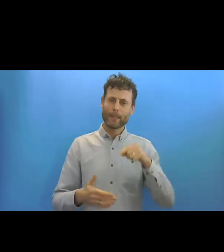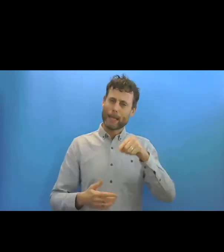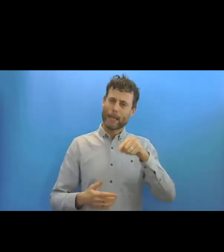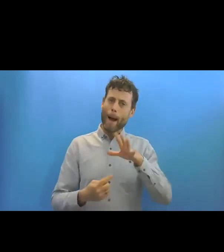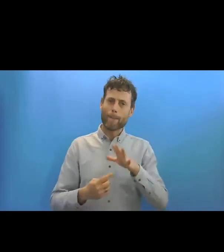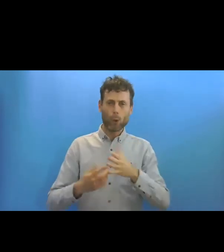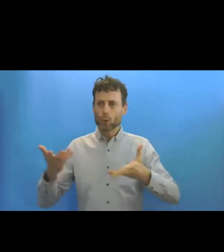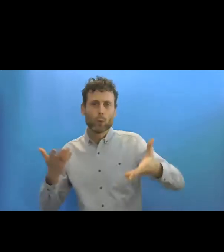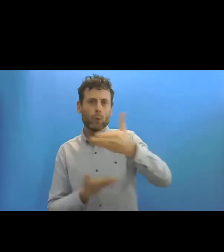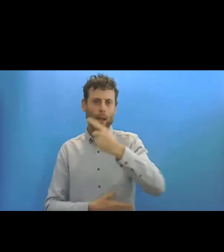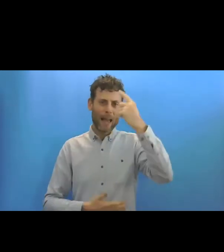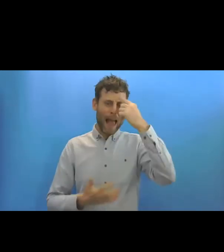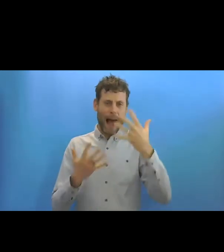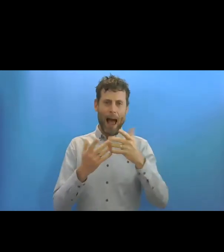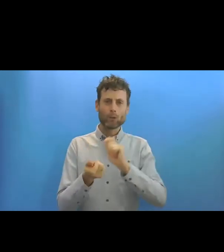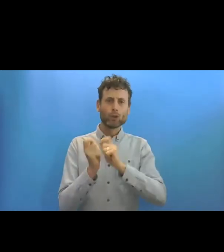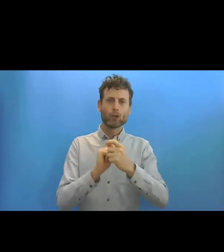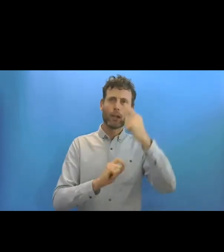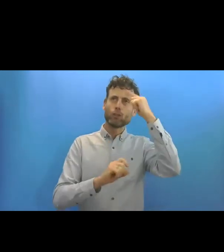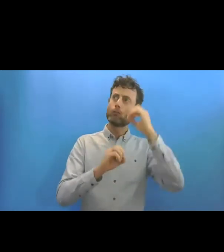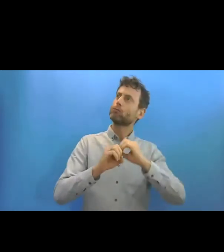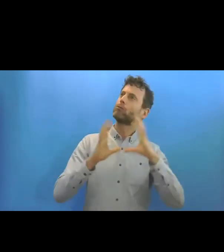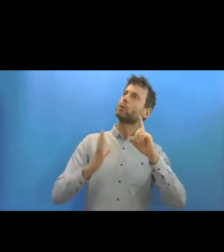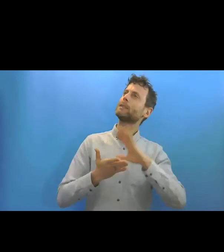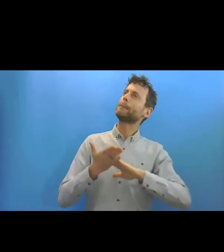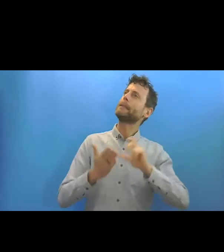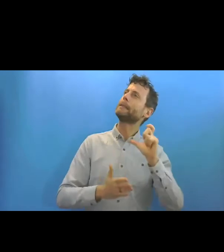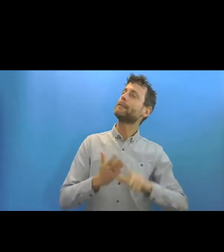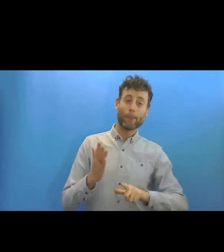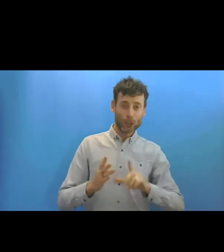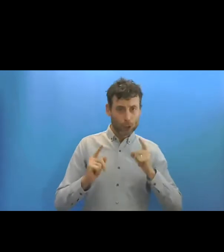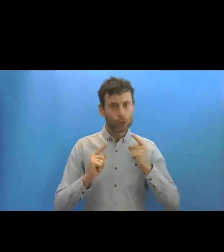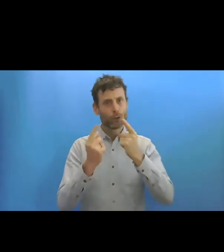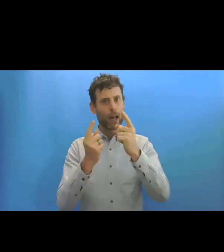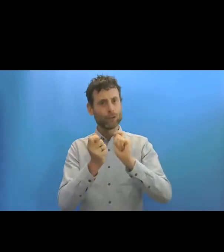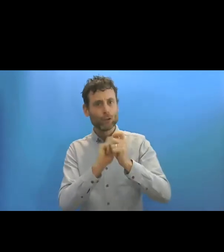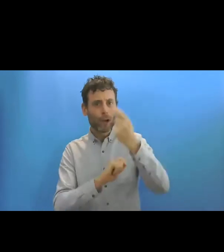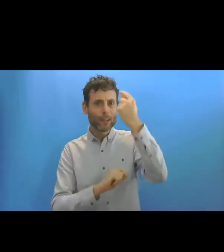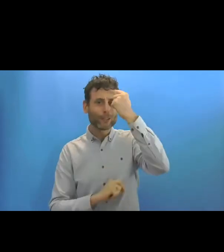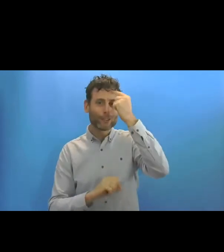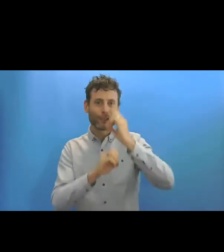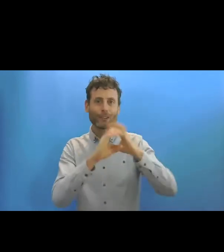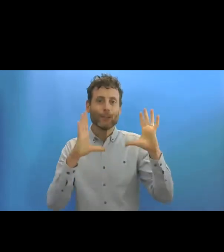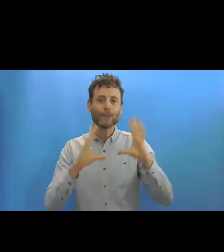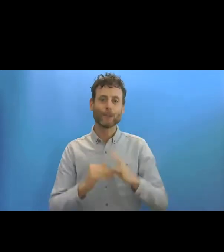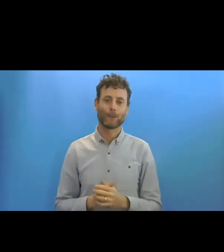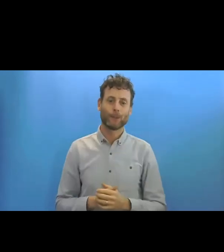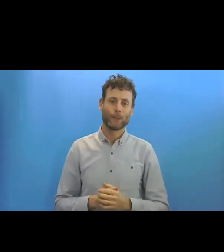disabled people. So it's really important work, and I'm really proud to be doing it. I'll hand you back to Joan.